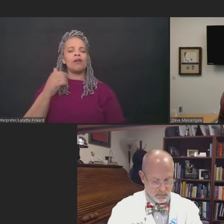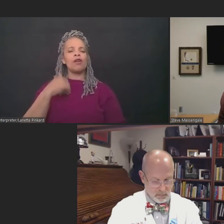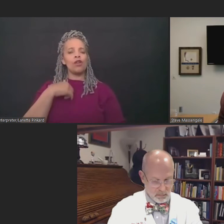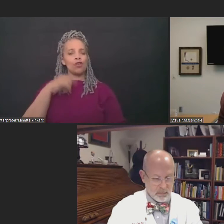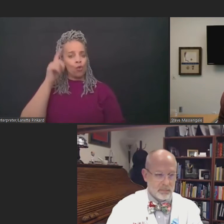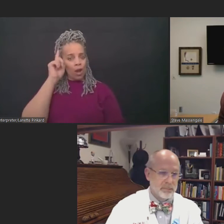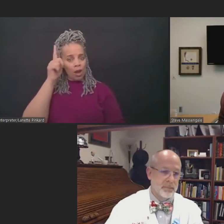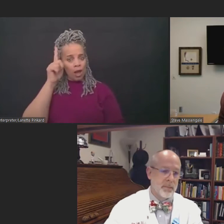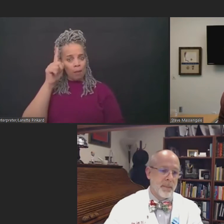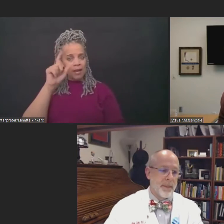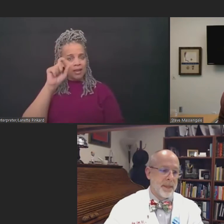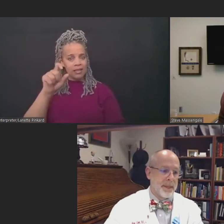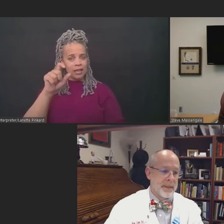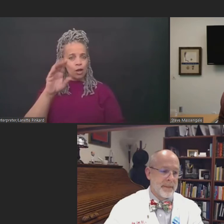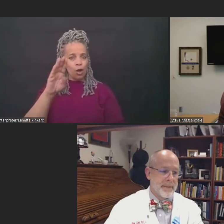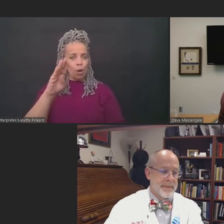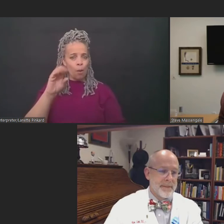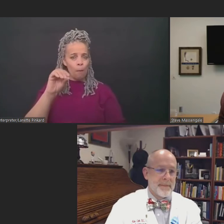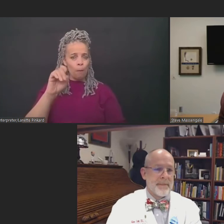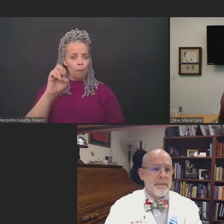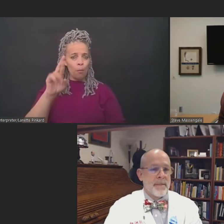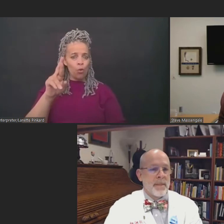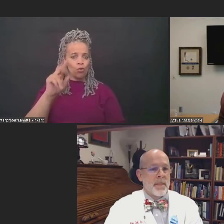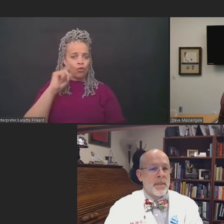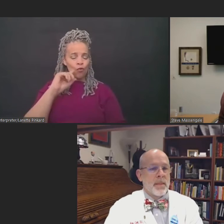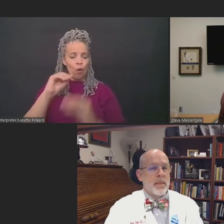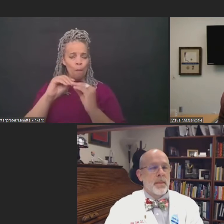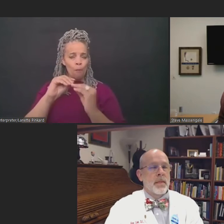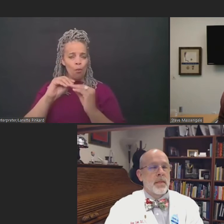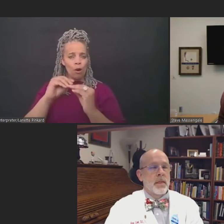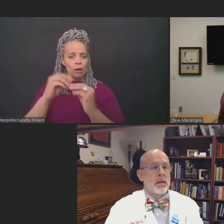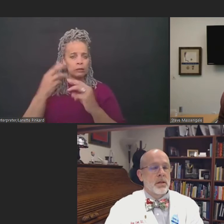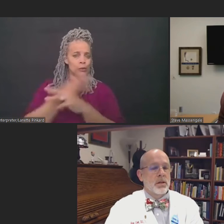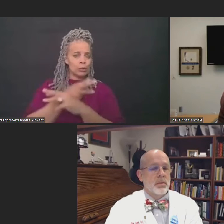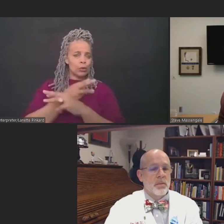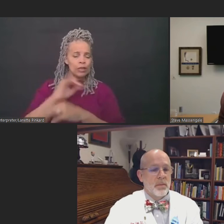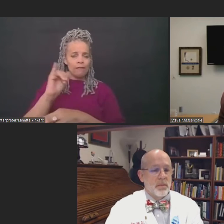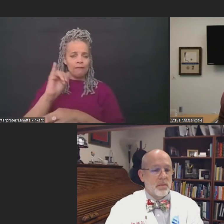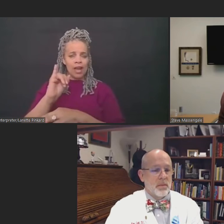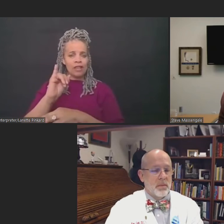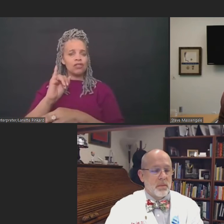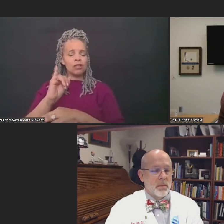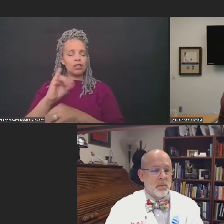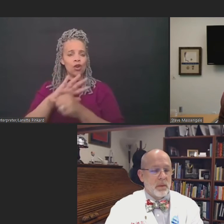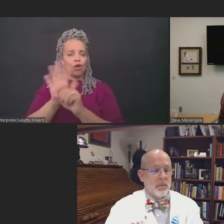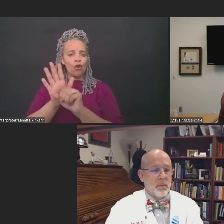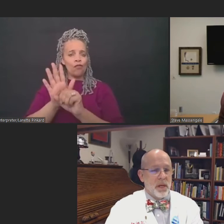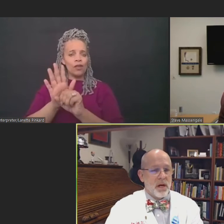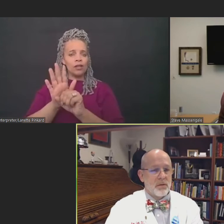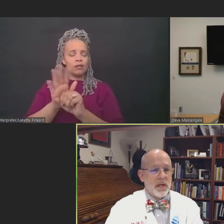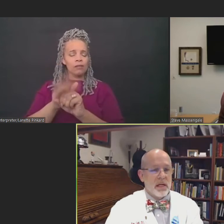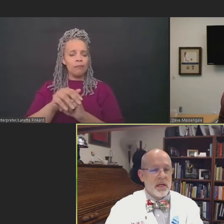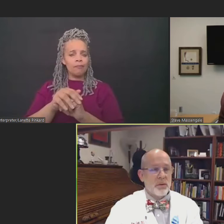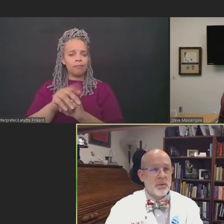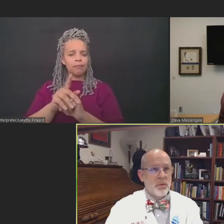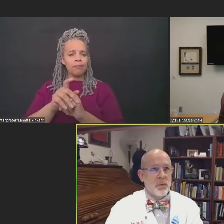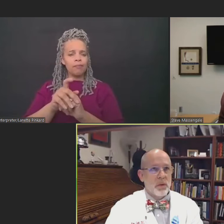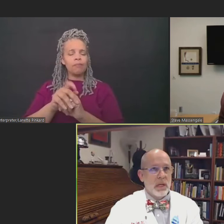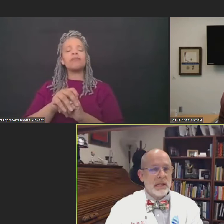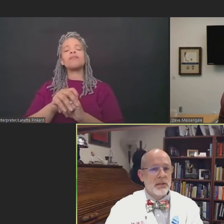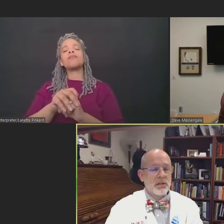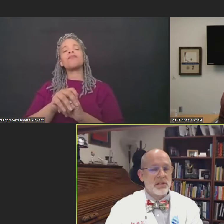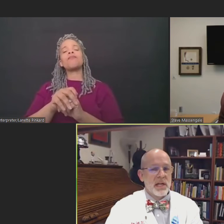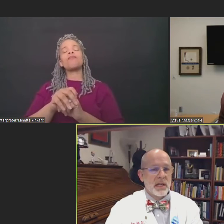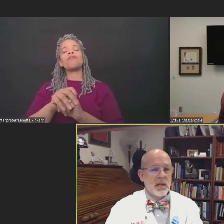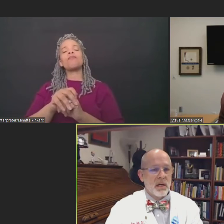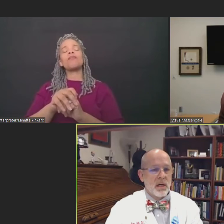for this more infectious strains once it head to Lubbock? Bao, right now,